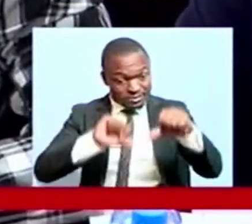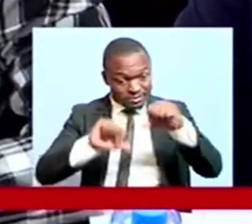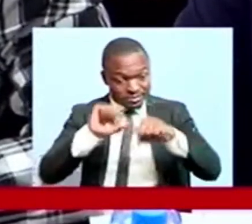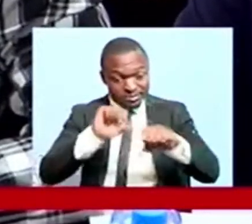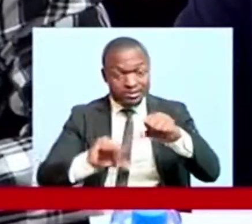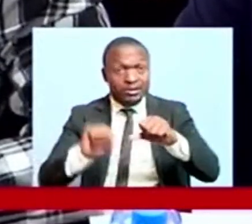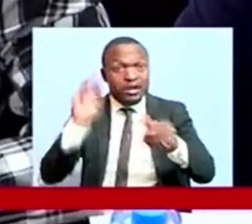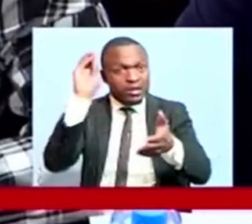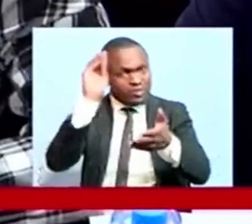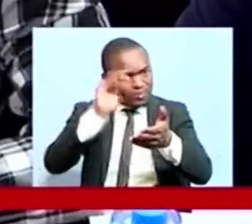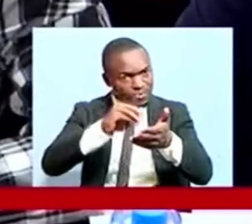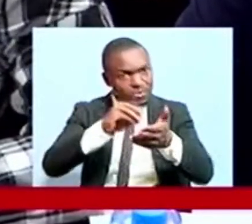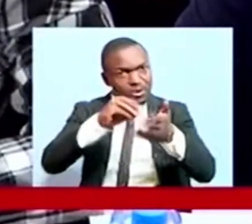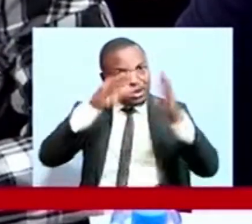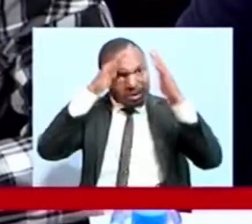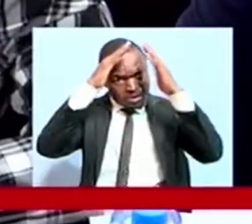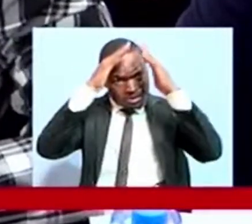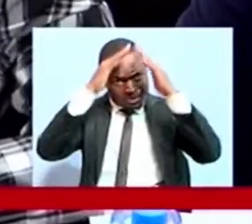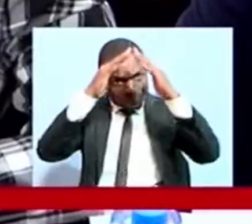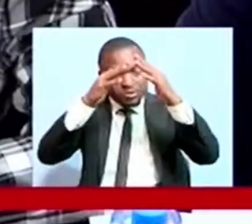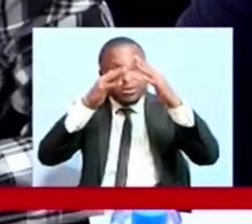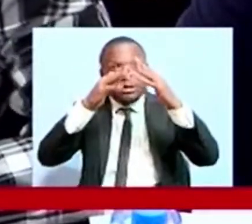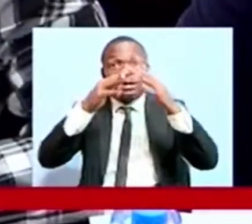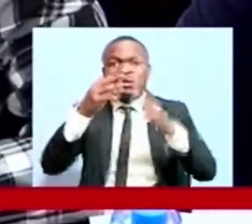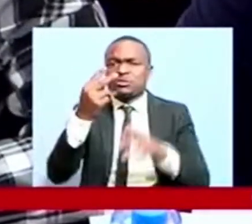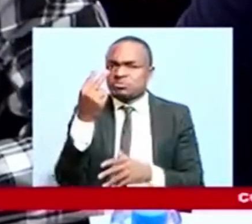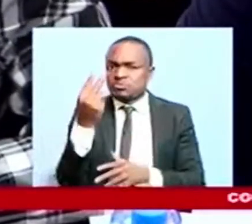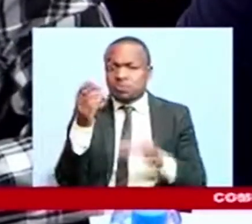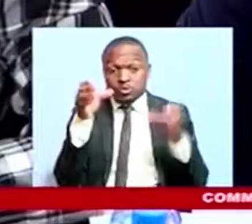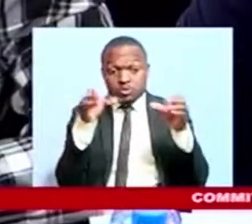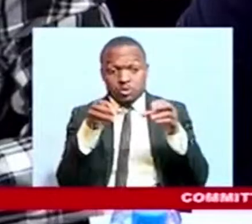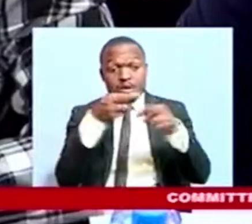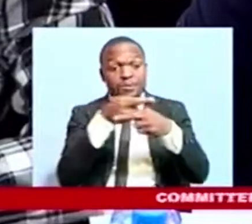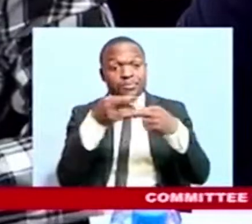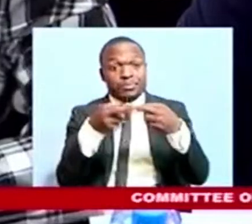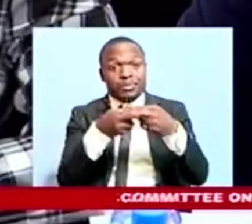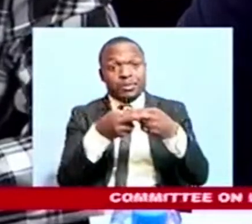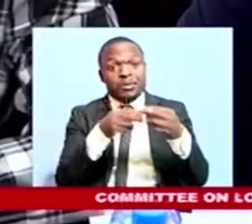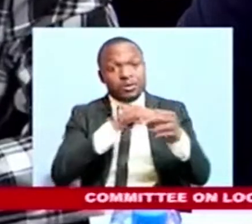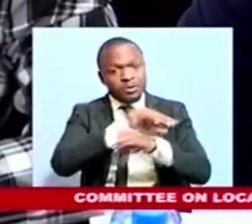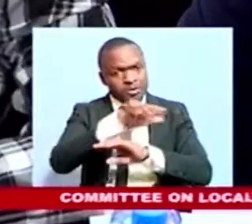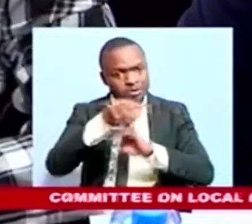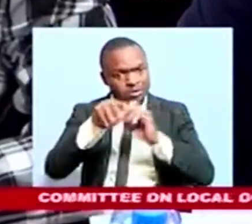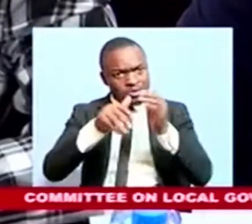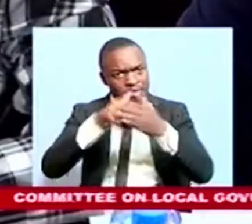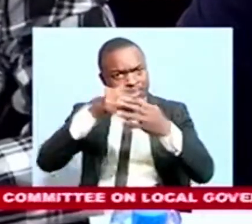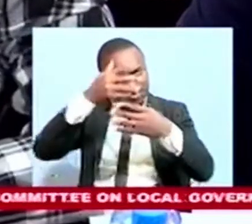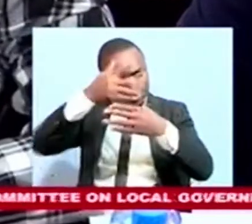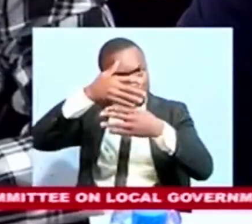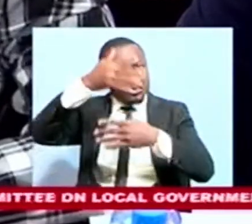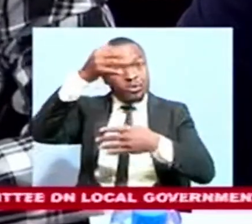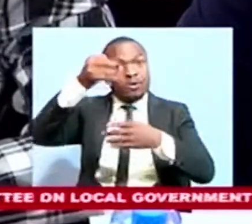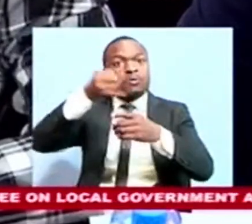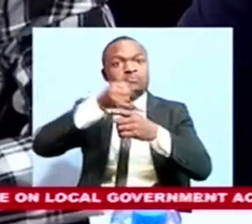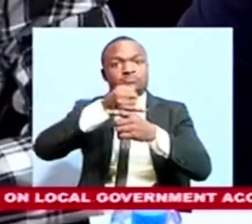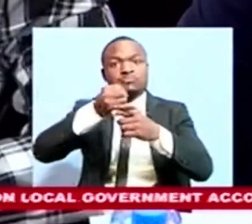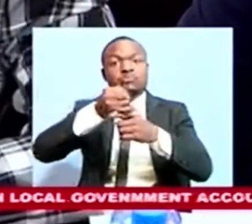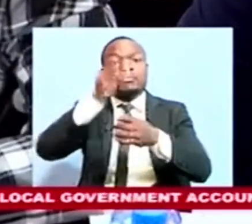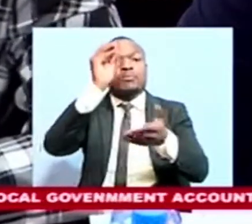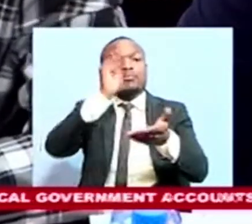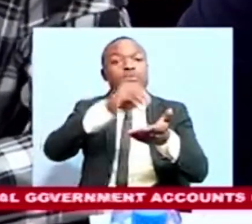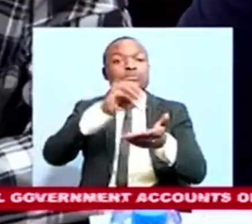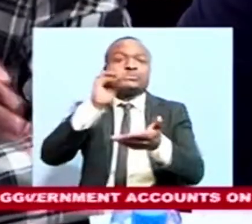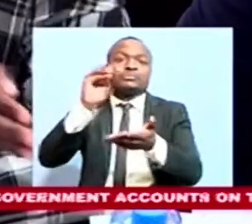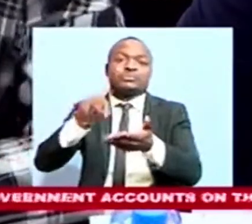roofed about two classes. He had roofed 2 classes, then all the window frames were fixed. And